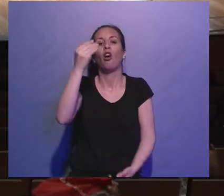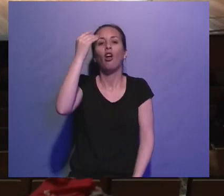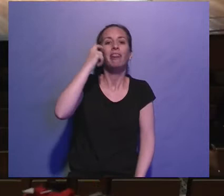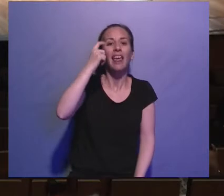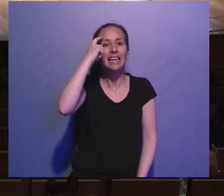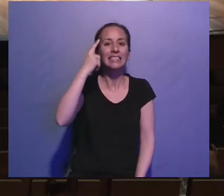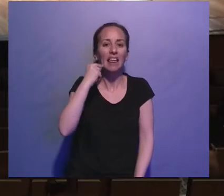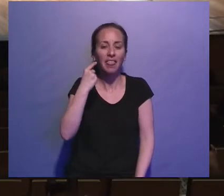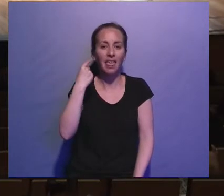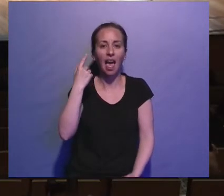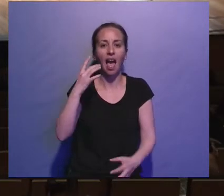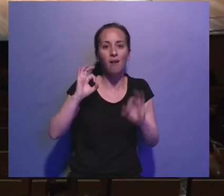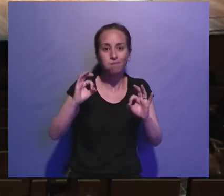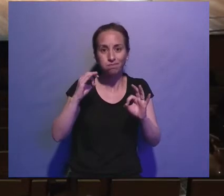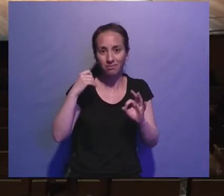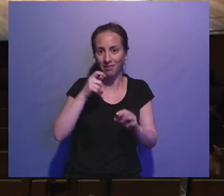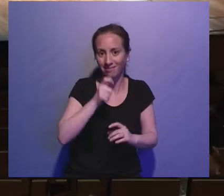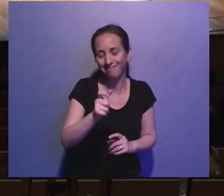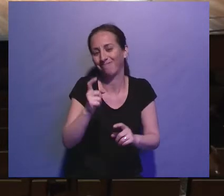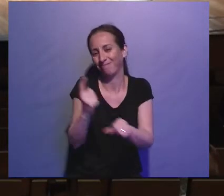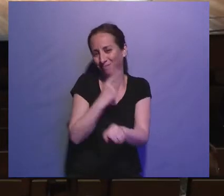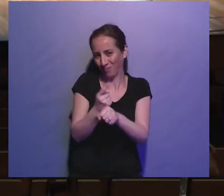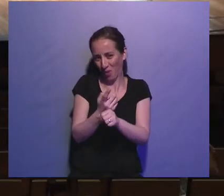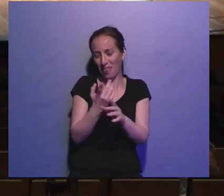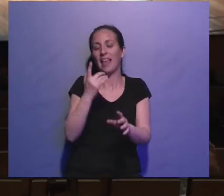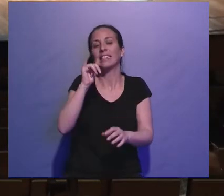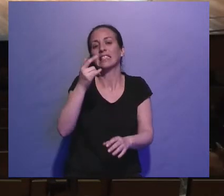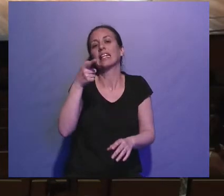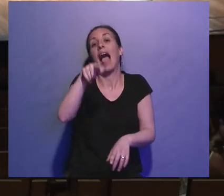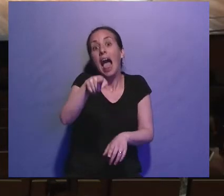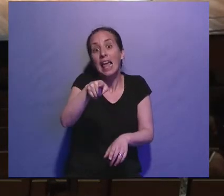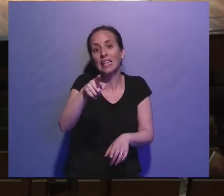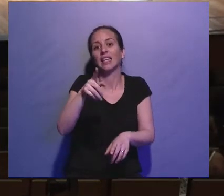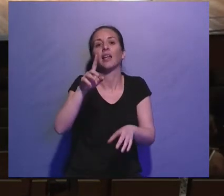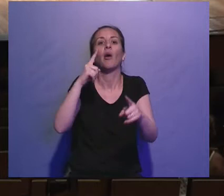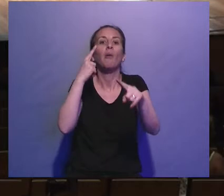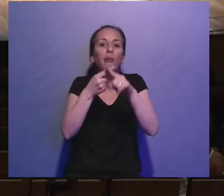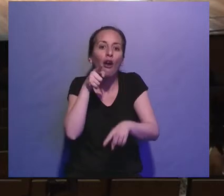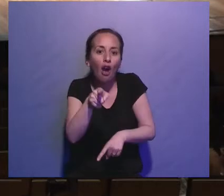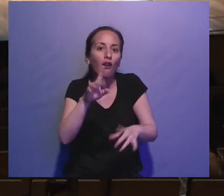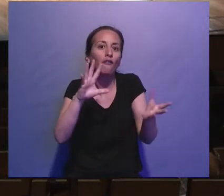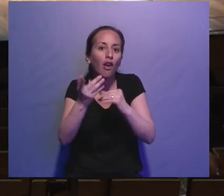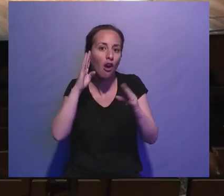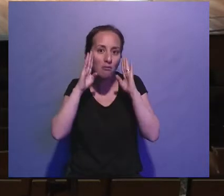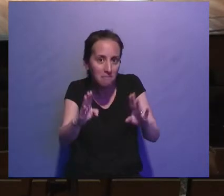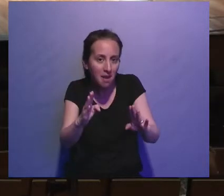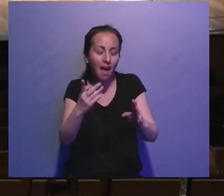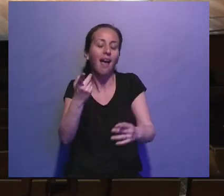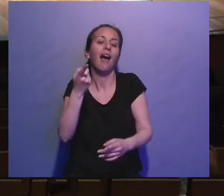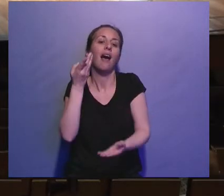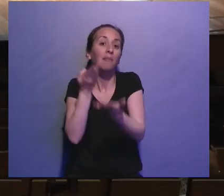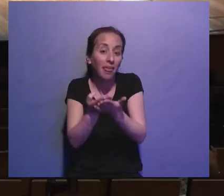10 or 15 days is not going to be able to reply. So there is an exception